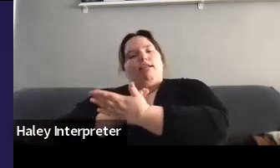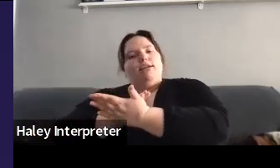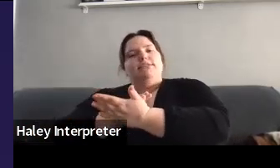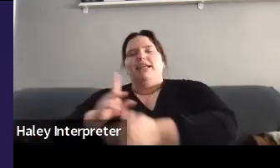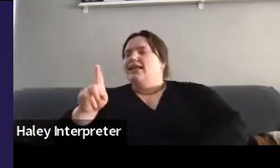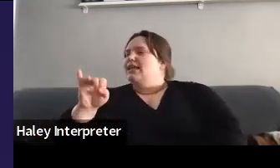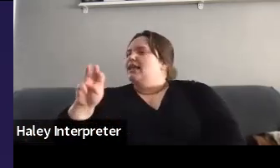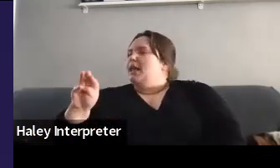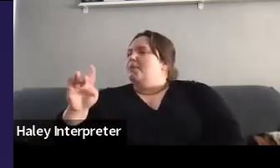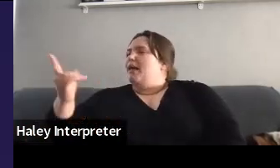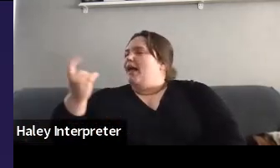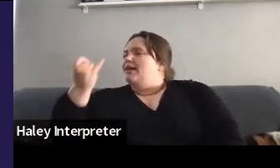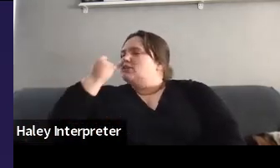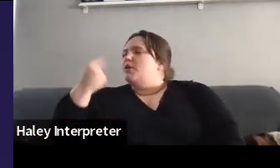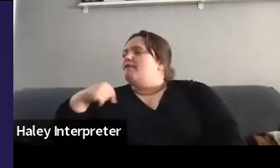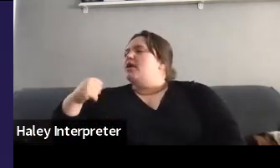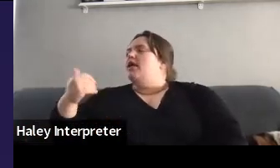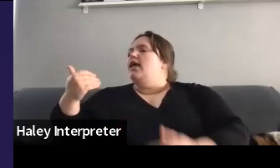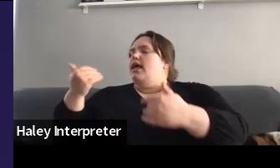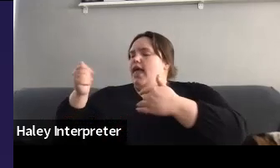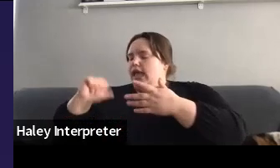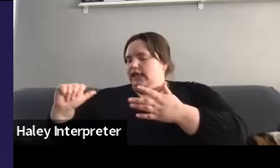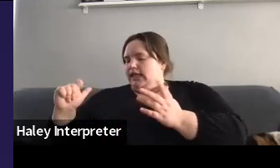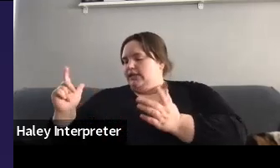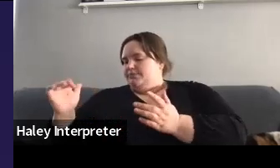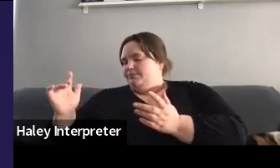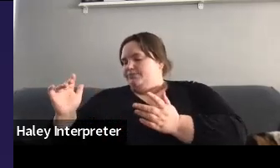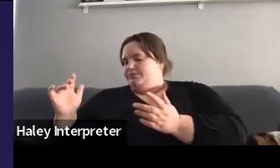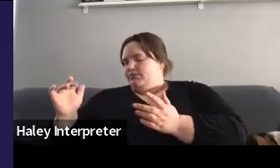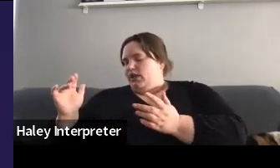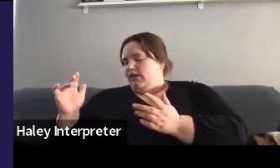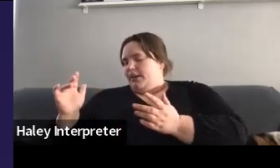Kimberly asked if we have any of the